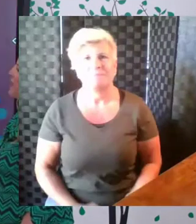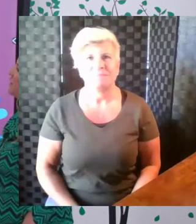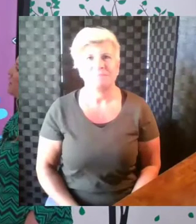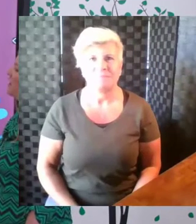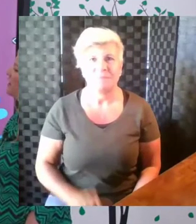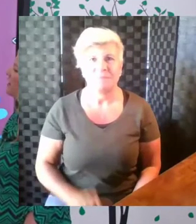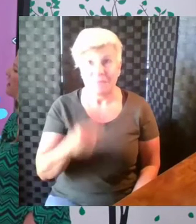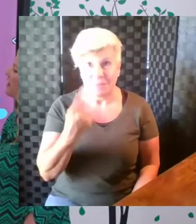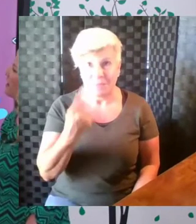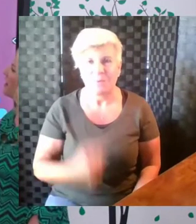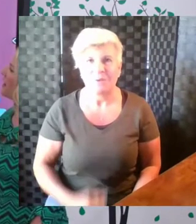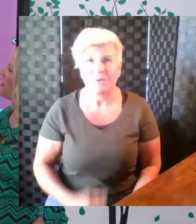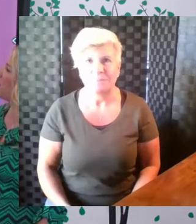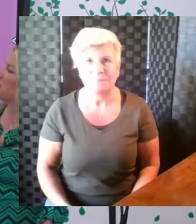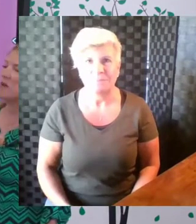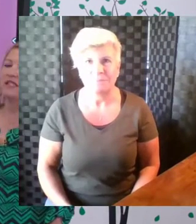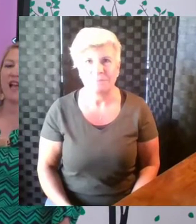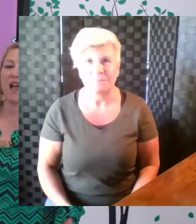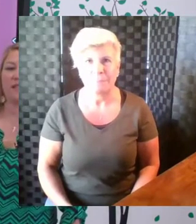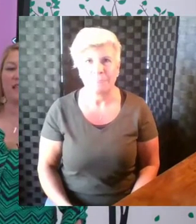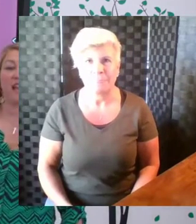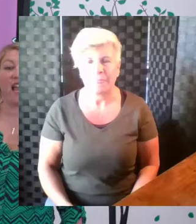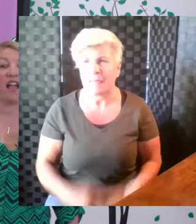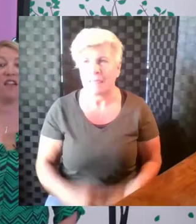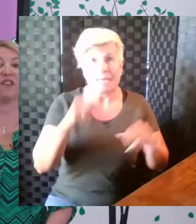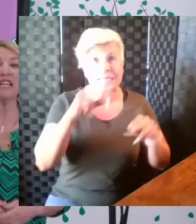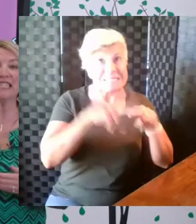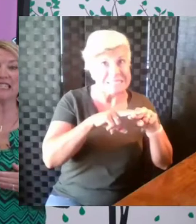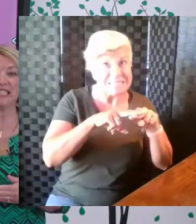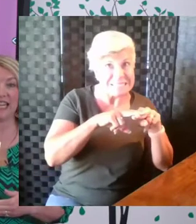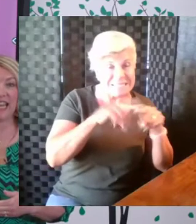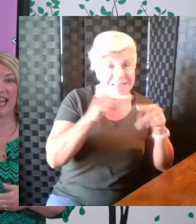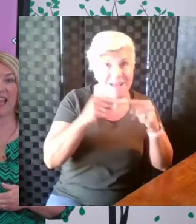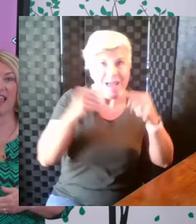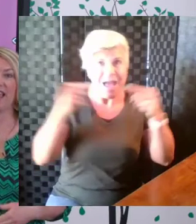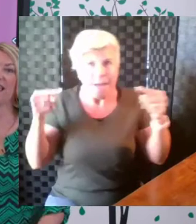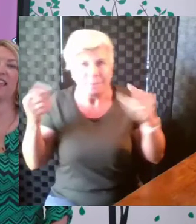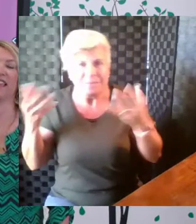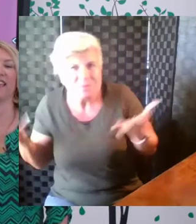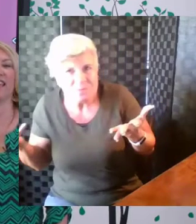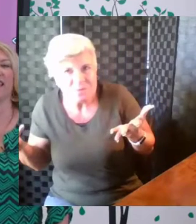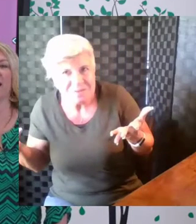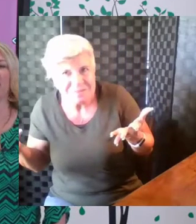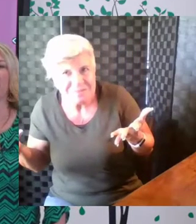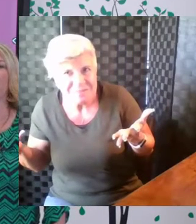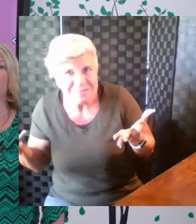Let's try another one. What's the opposite of sitting?